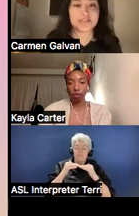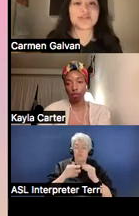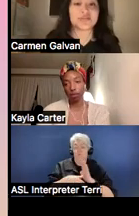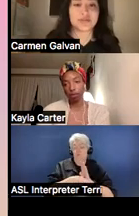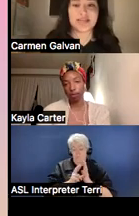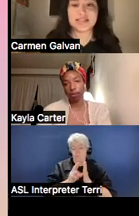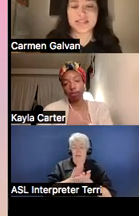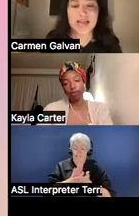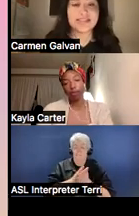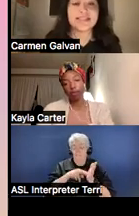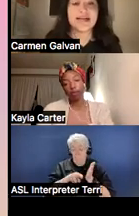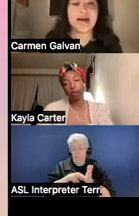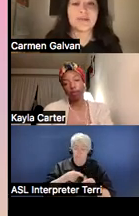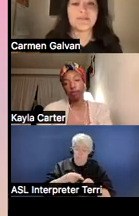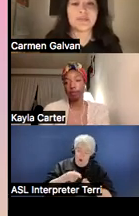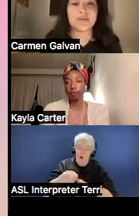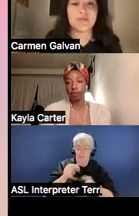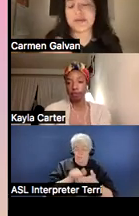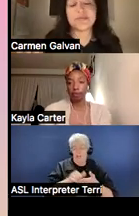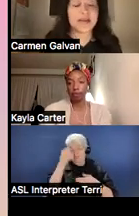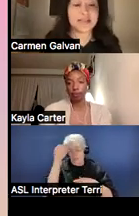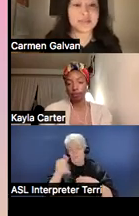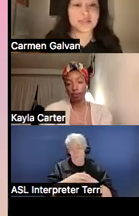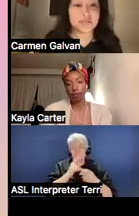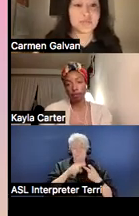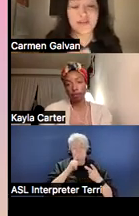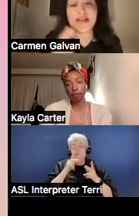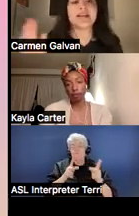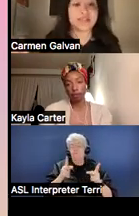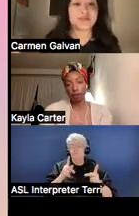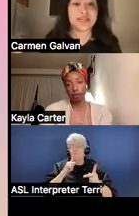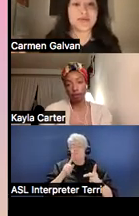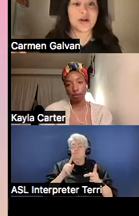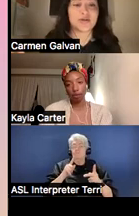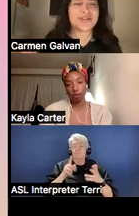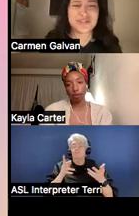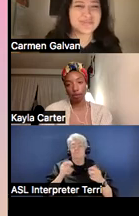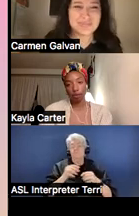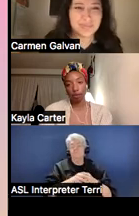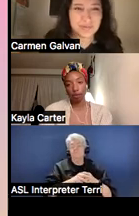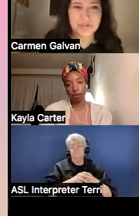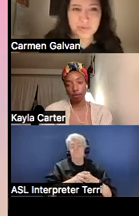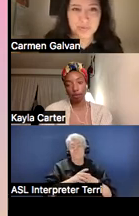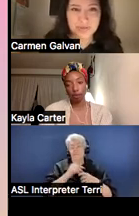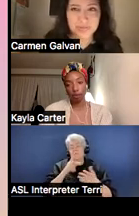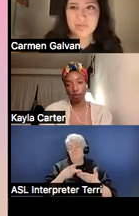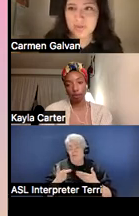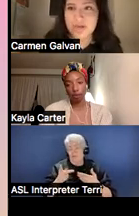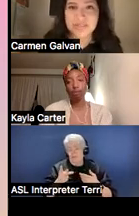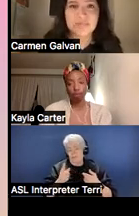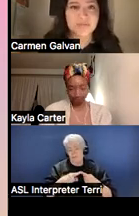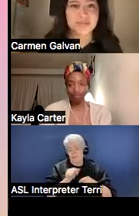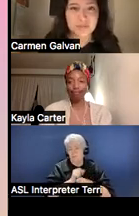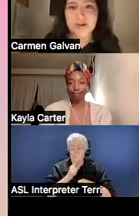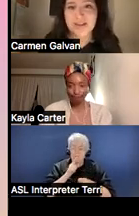academic research related to that, where people end up just failing miserably at work, which of course we would. We're